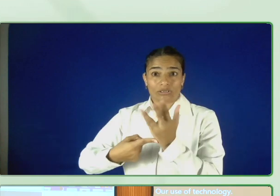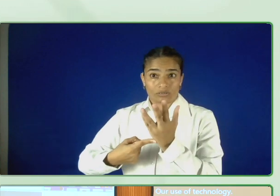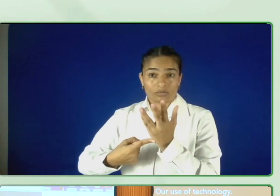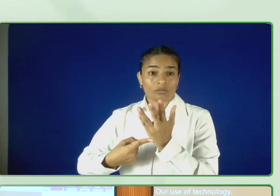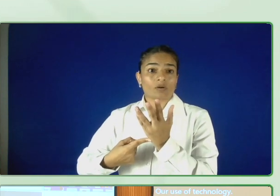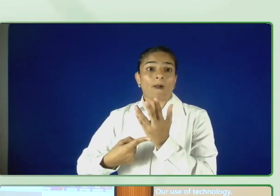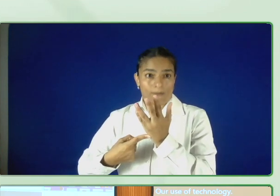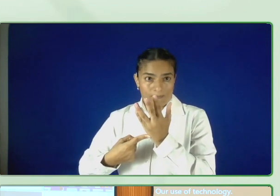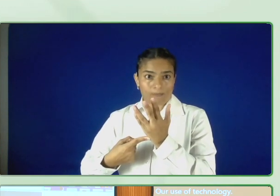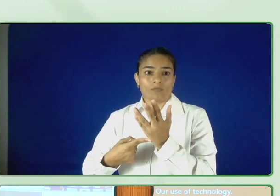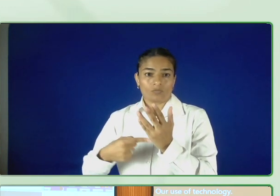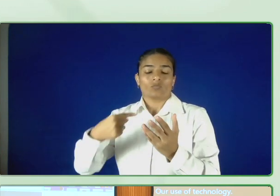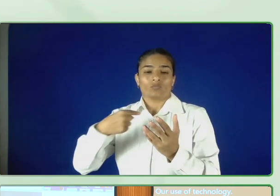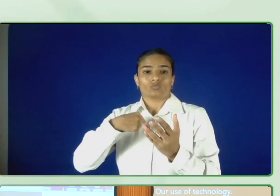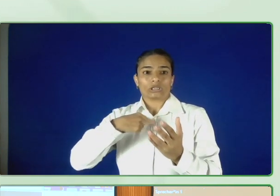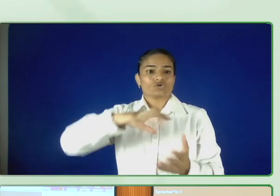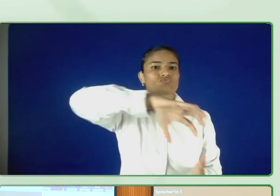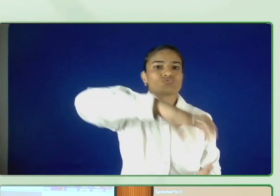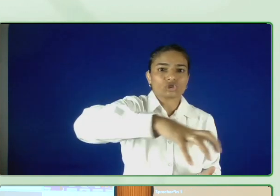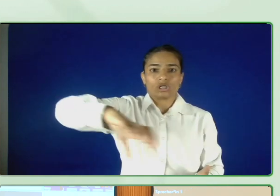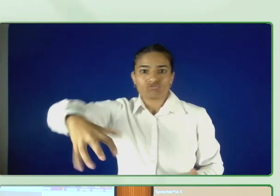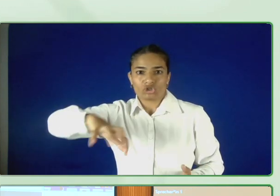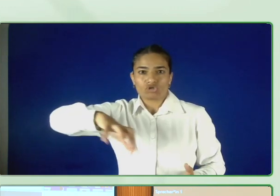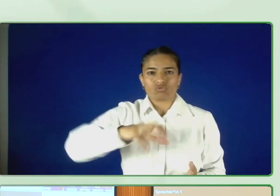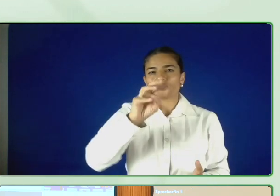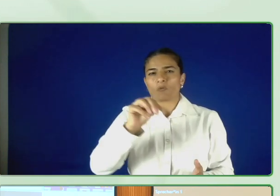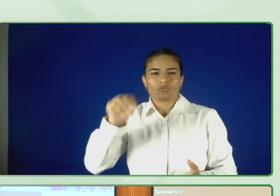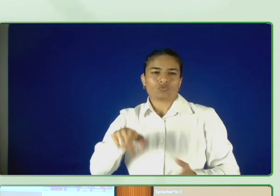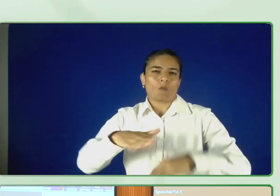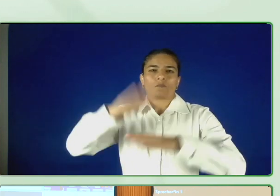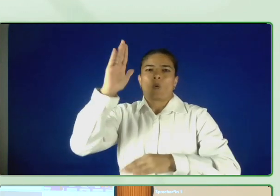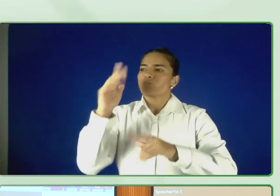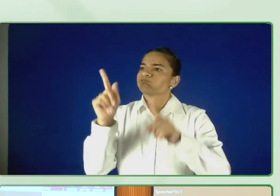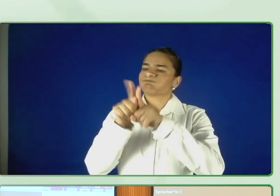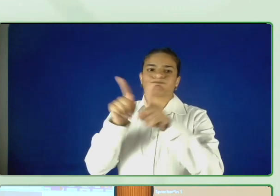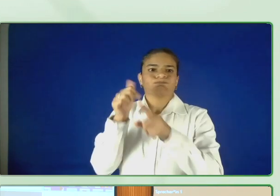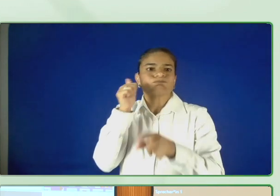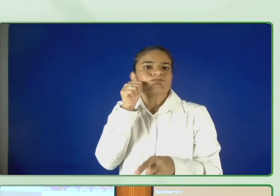probably standard, everyday, average European country.